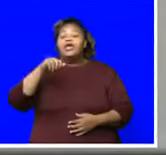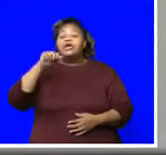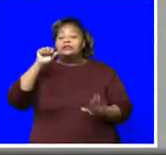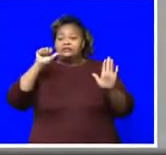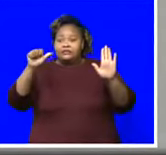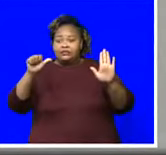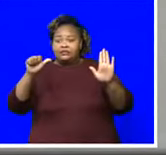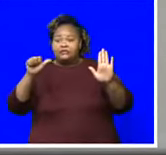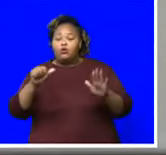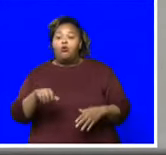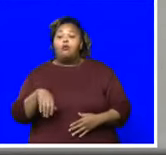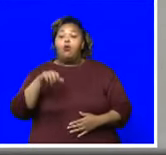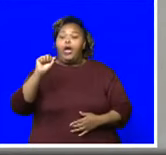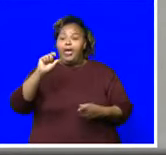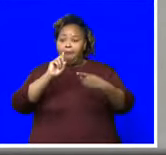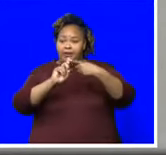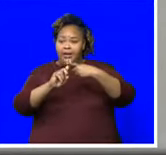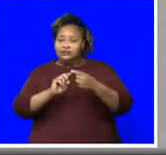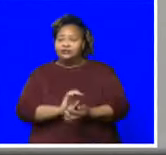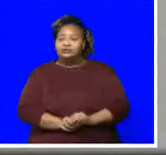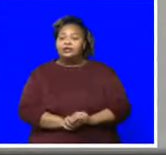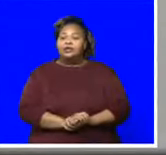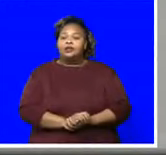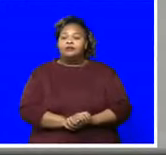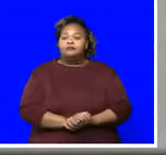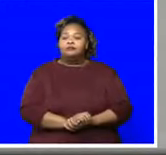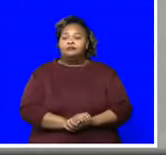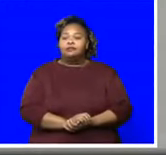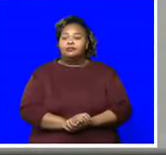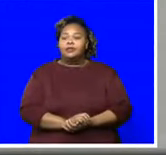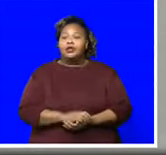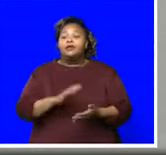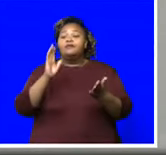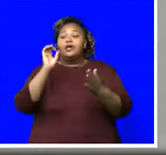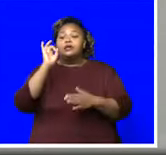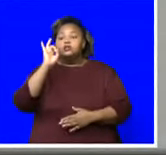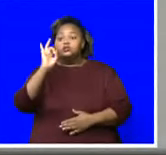Kwathi labathole 5 wabo A plus bona baba ngu